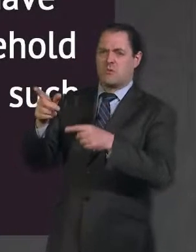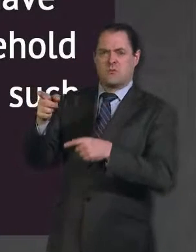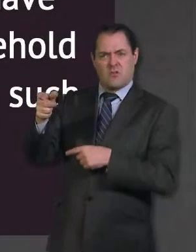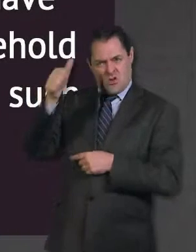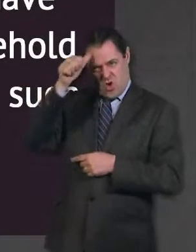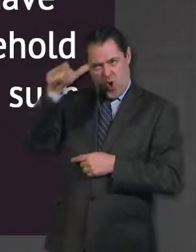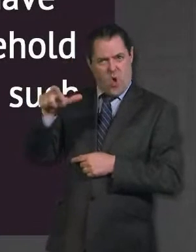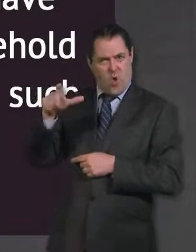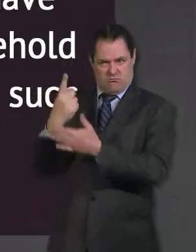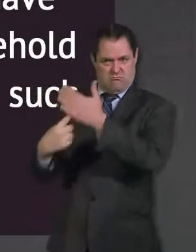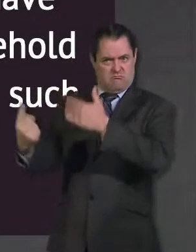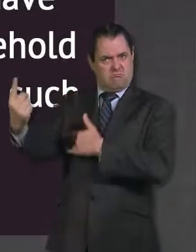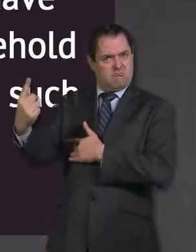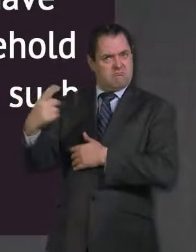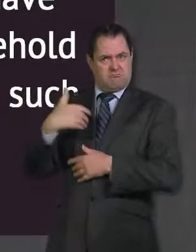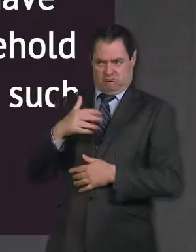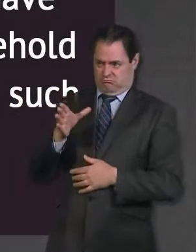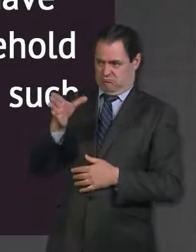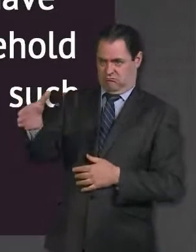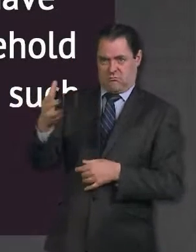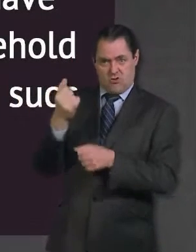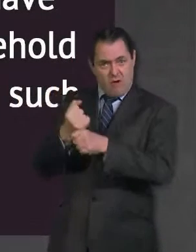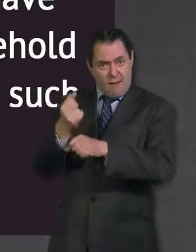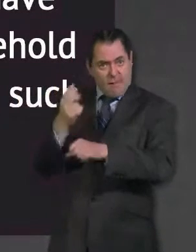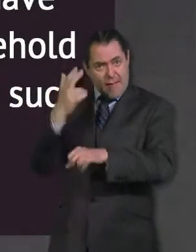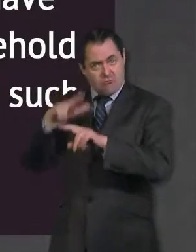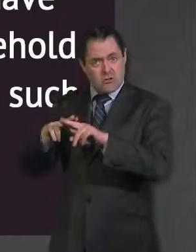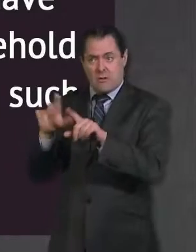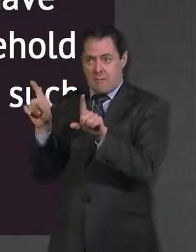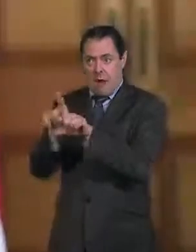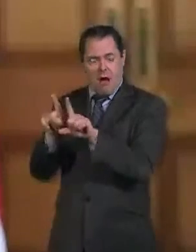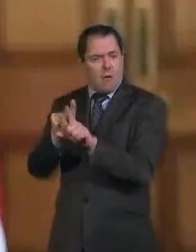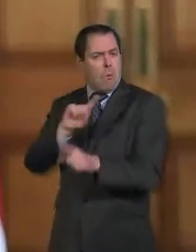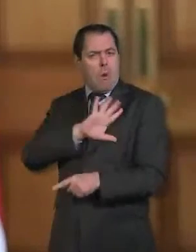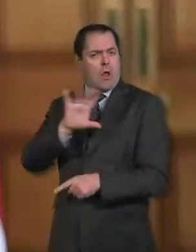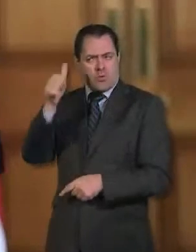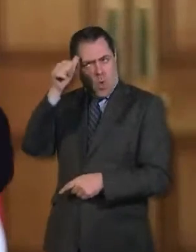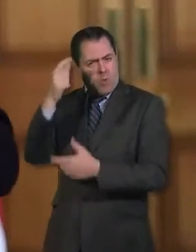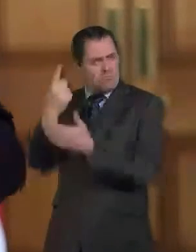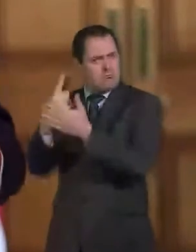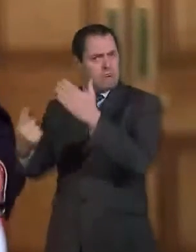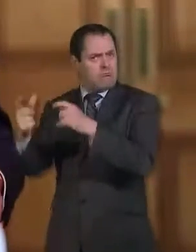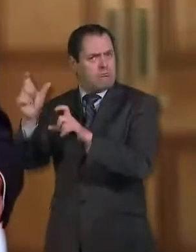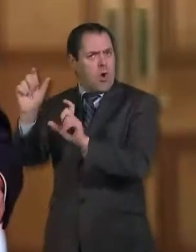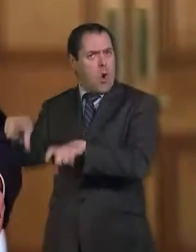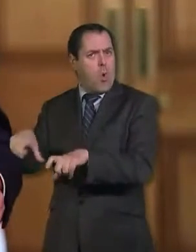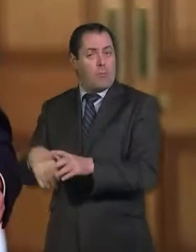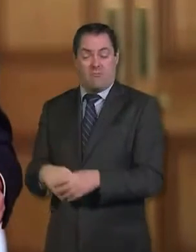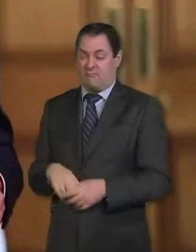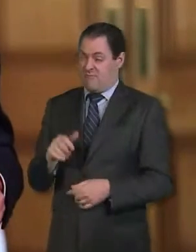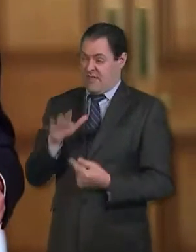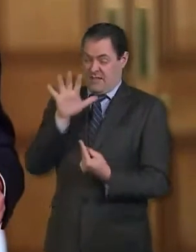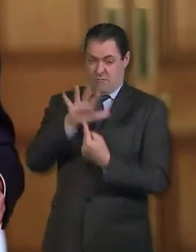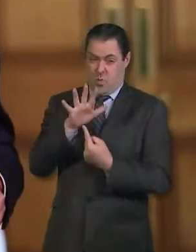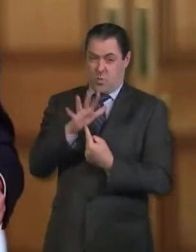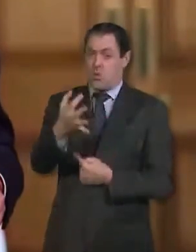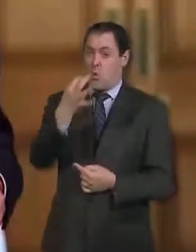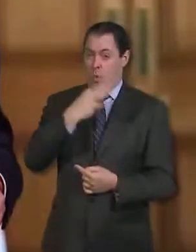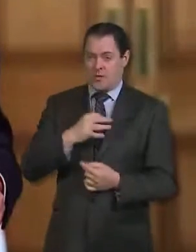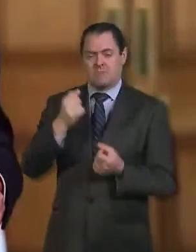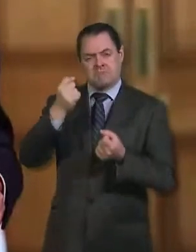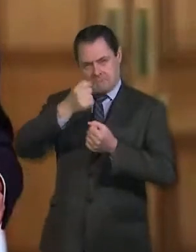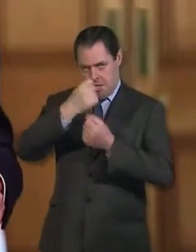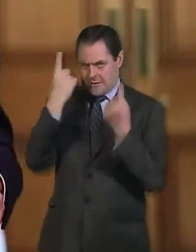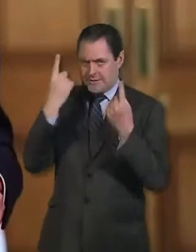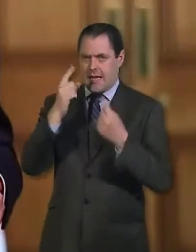as grandparents and partners? And Ellie, this is an incredibly important question, and I entirely understand where you're coming from on